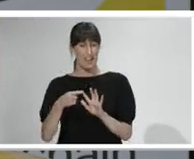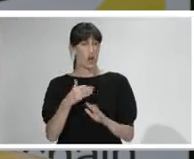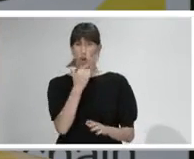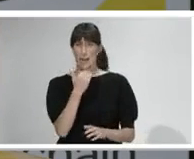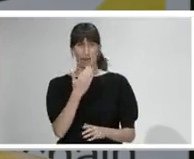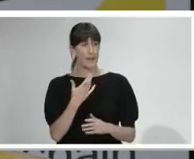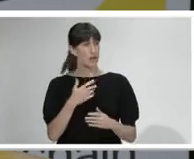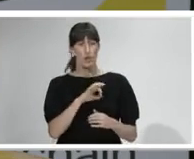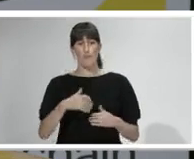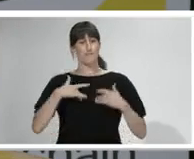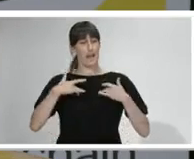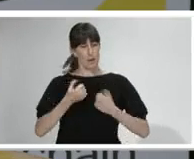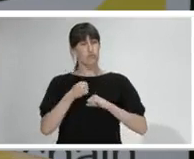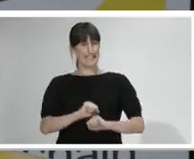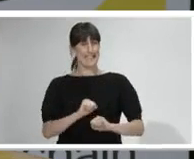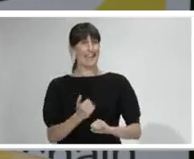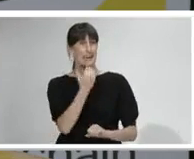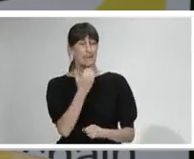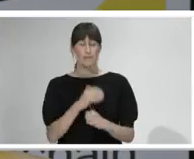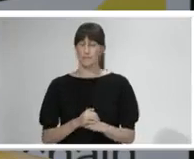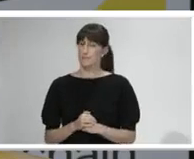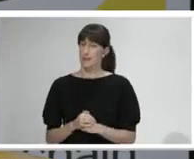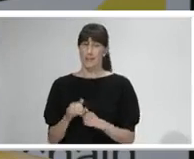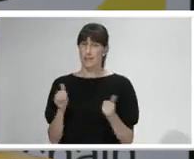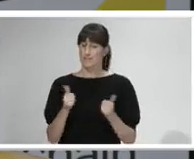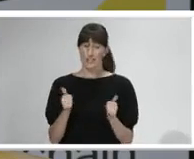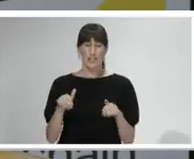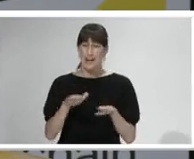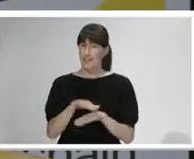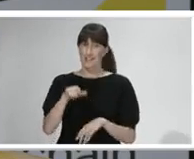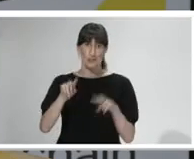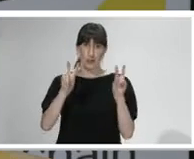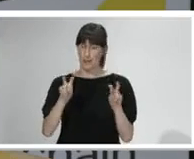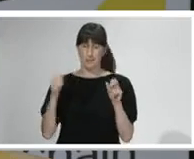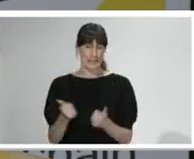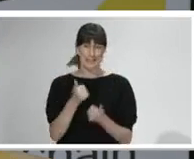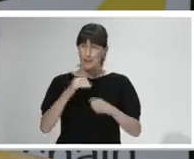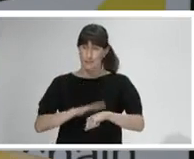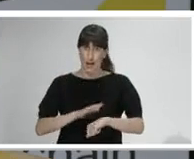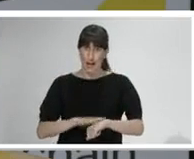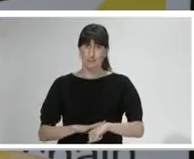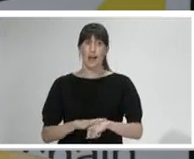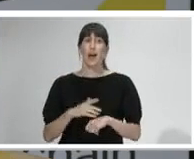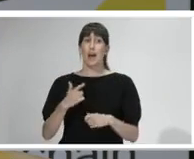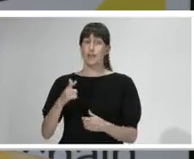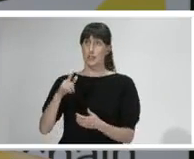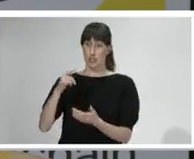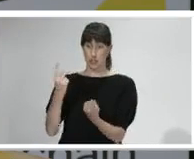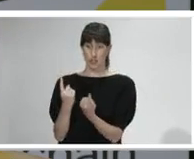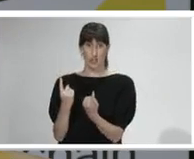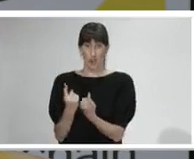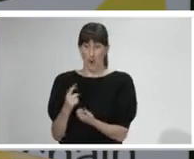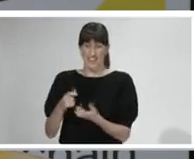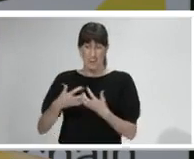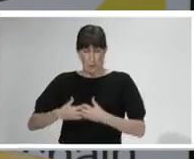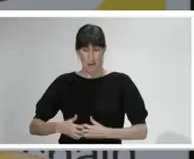have stood up a system nationwide to ensure that our stocks we have are distributed around the country, that we